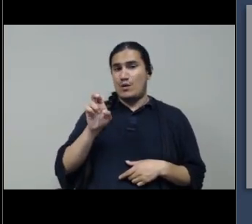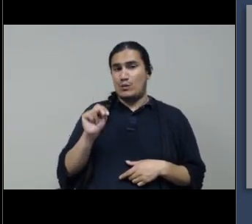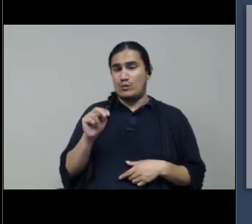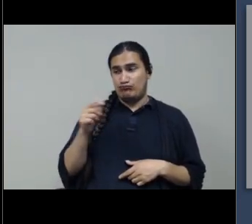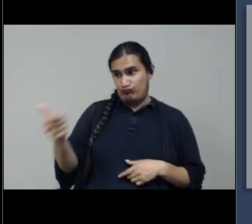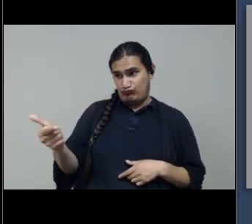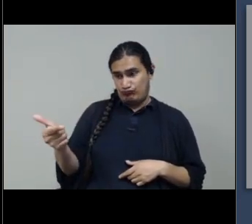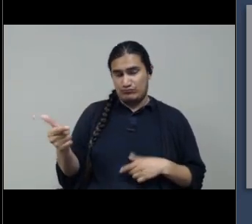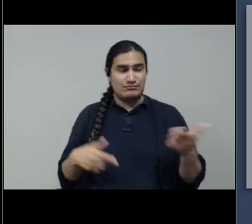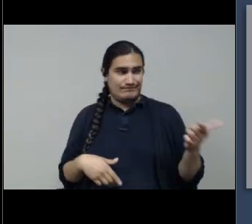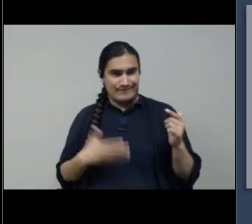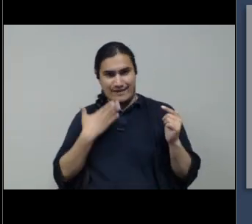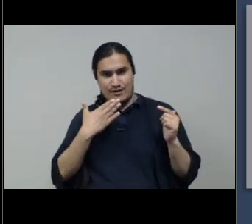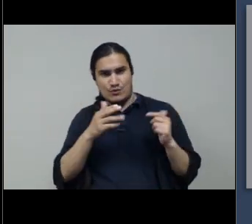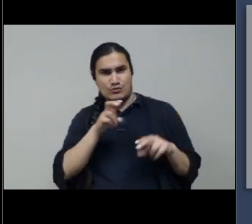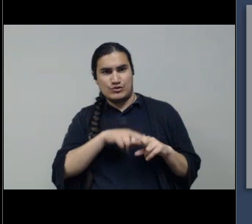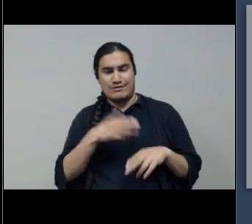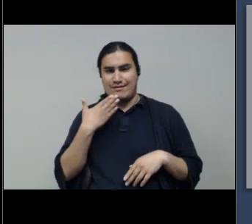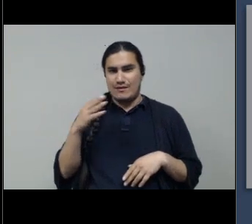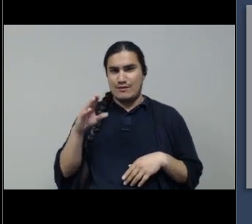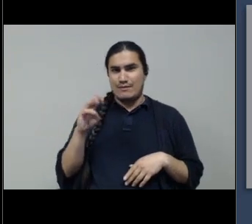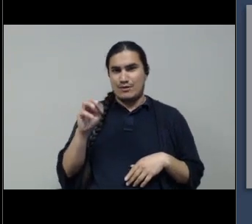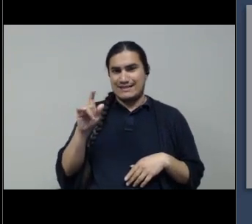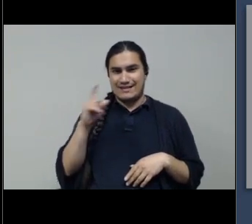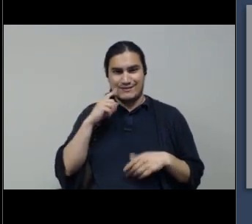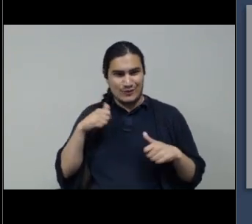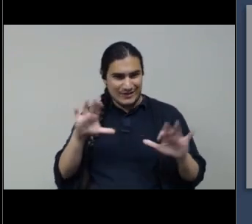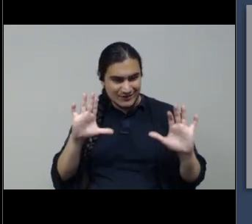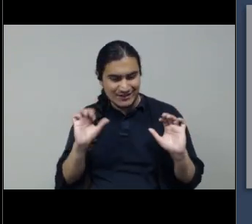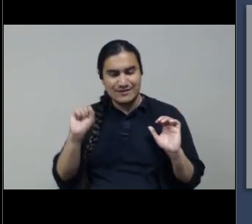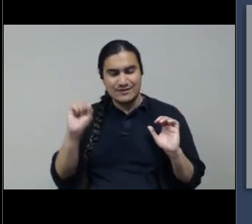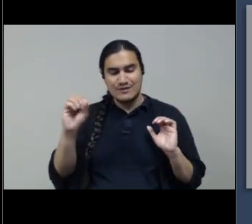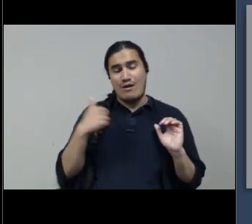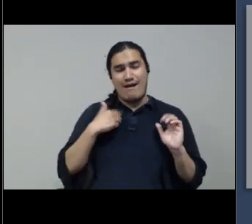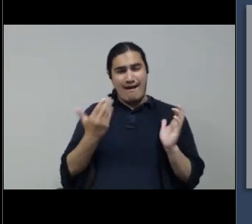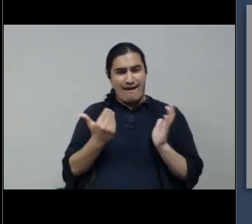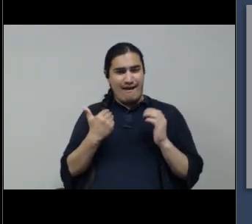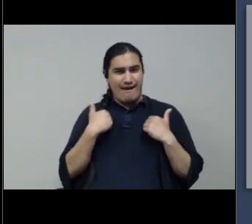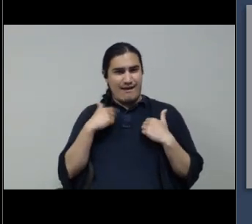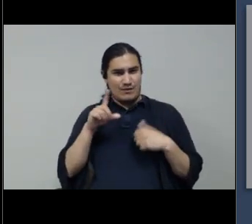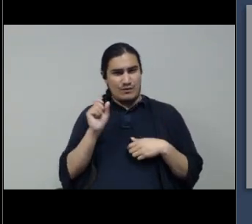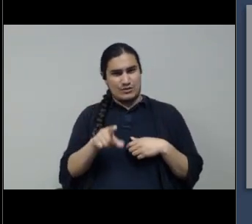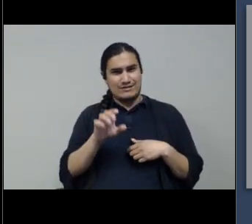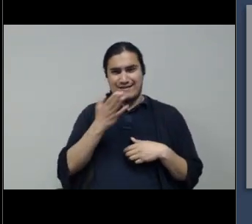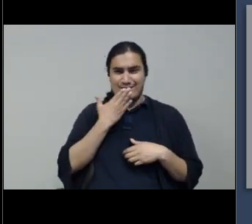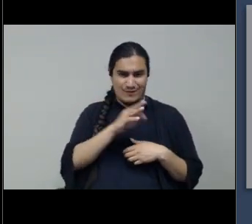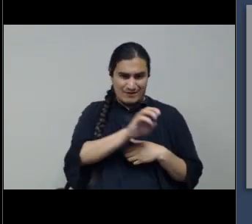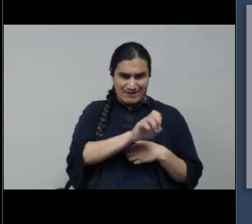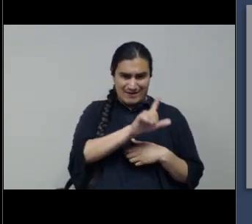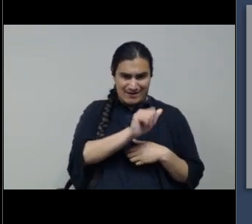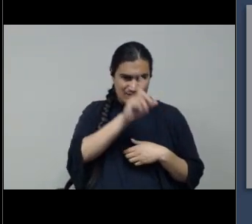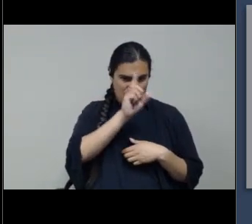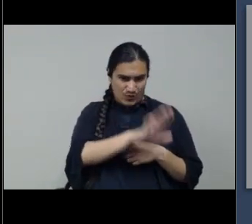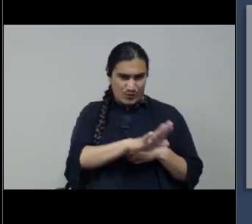Thank you, Chair, and thank you, Commissioner Martinez, for yielding. I had a question. Thank you, Alika, for the presentation.